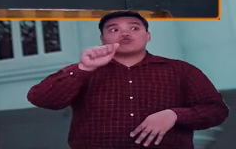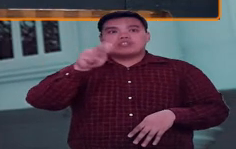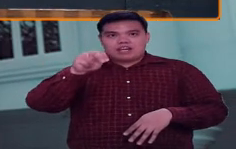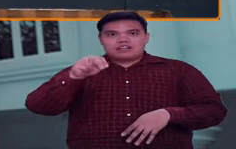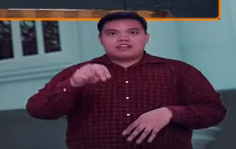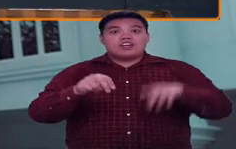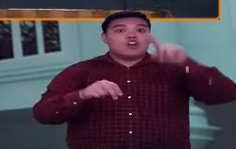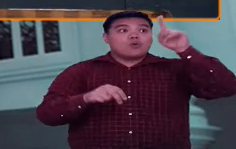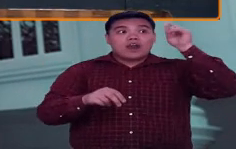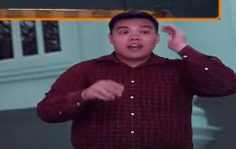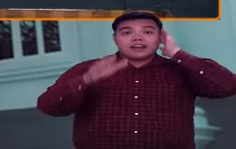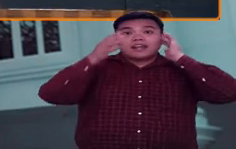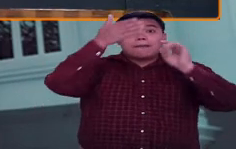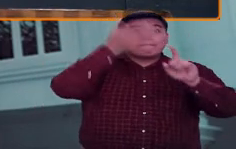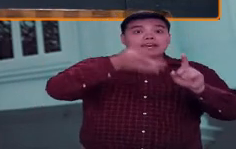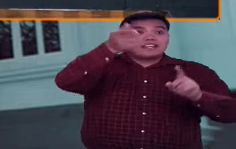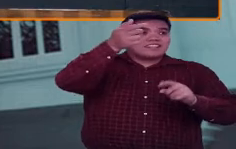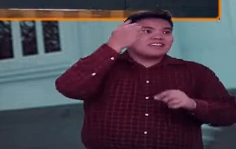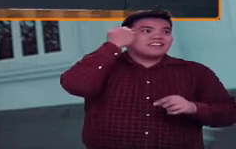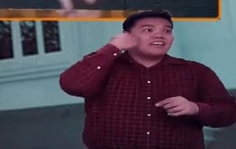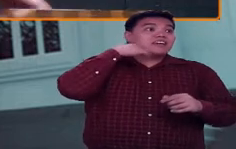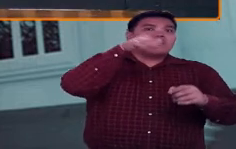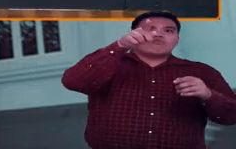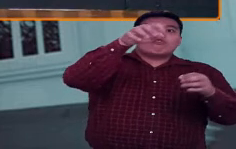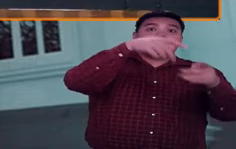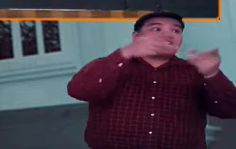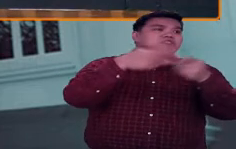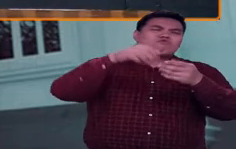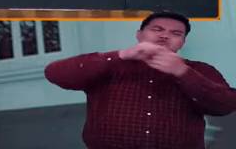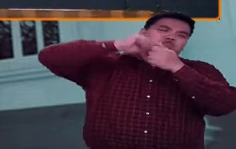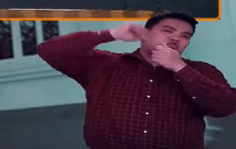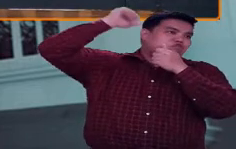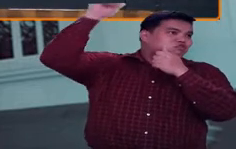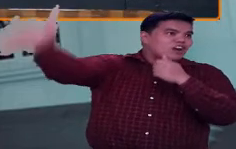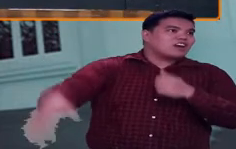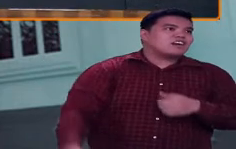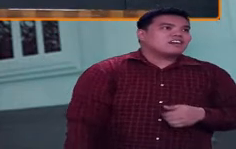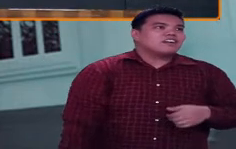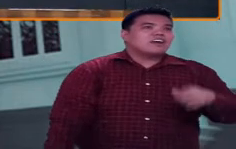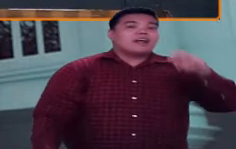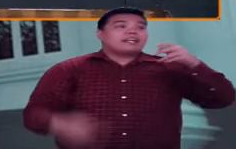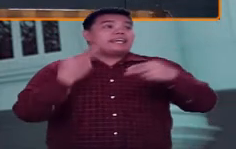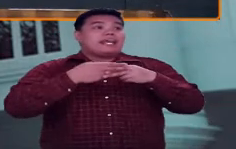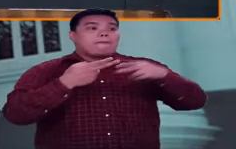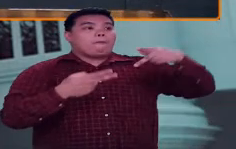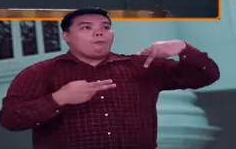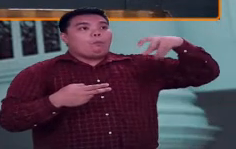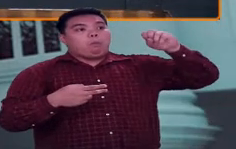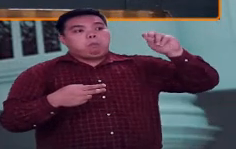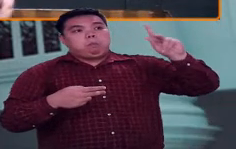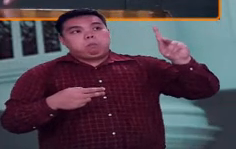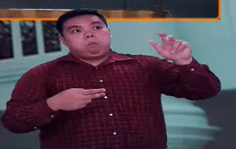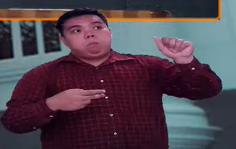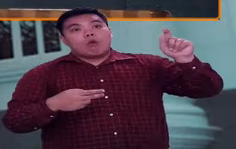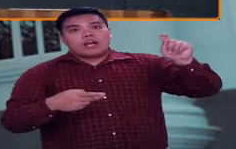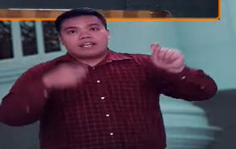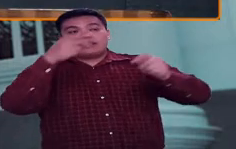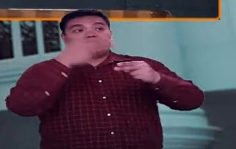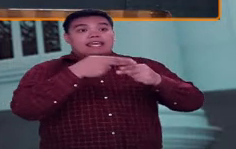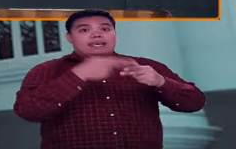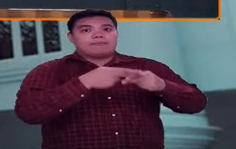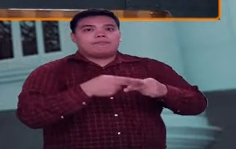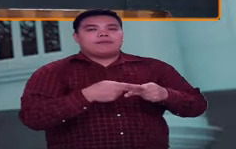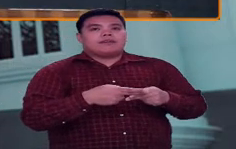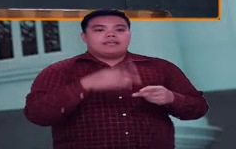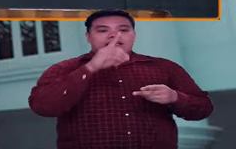One of them is in an out-of-the-way place called Pokot. Pastor David,